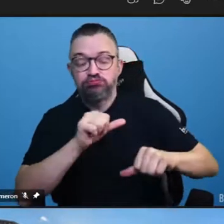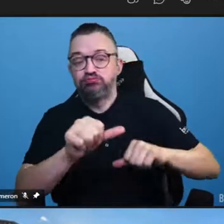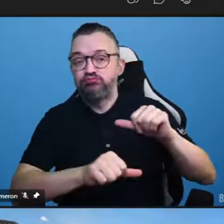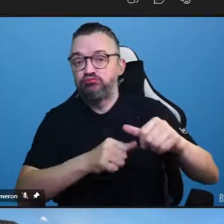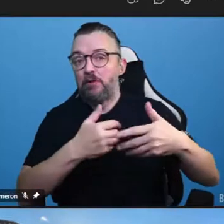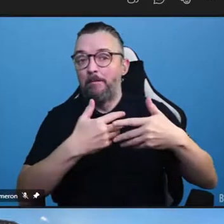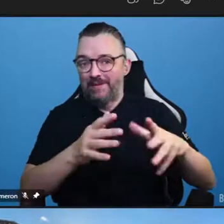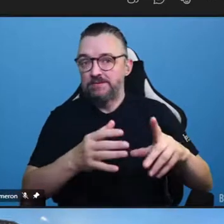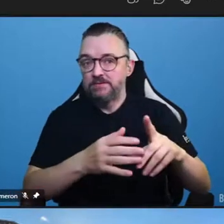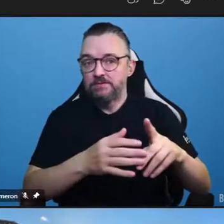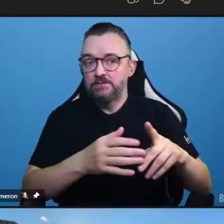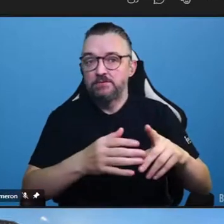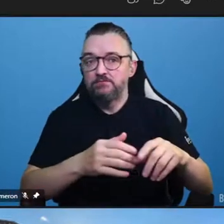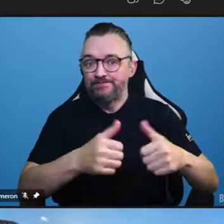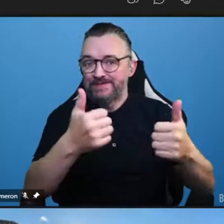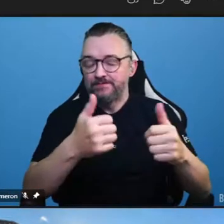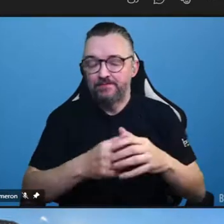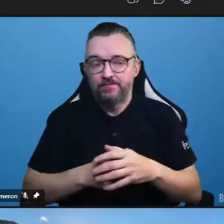of these areas.